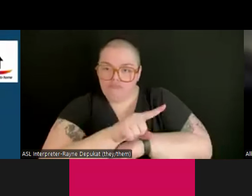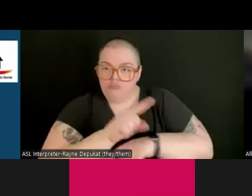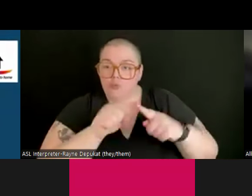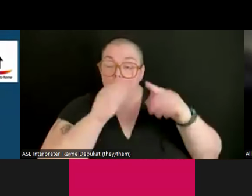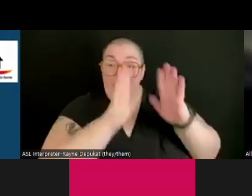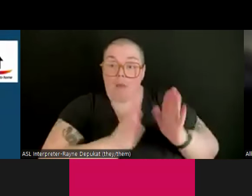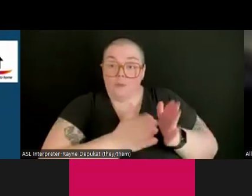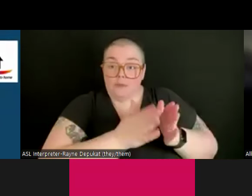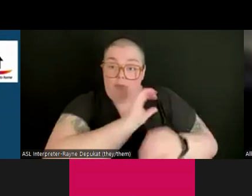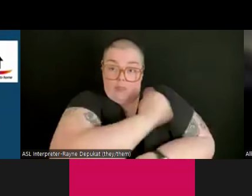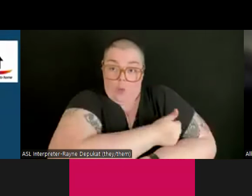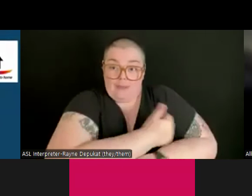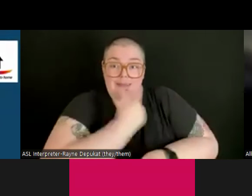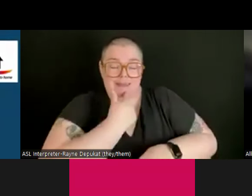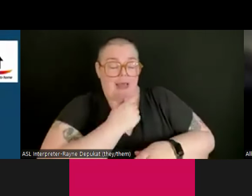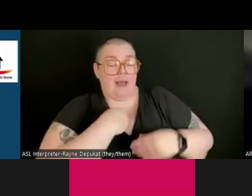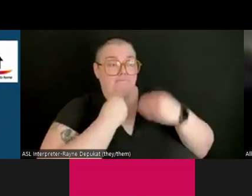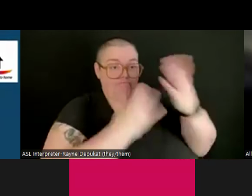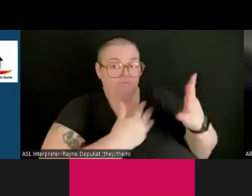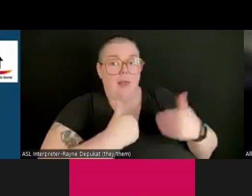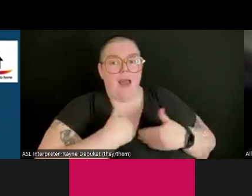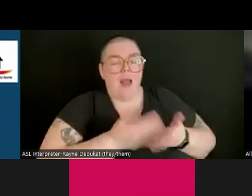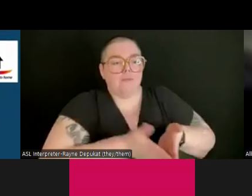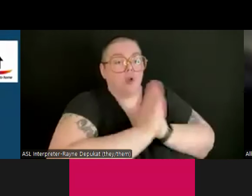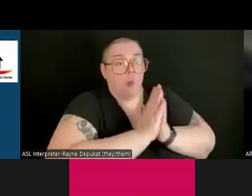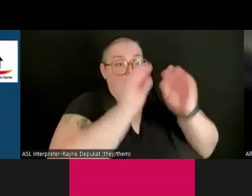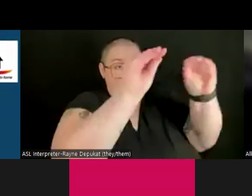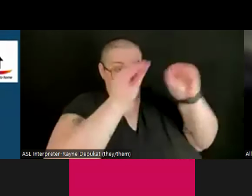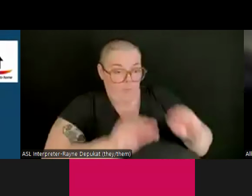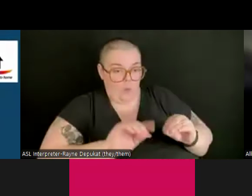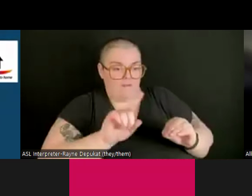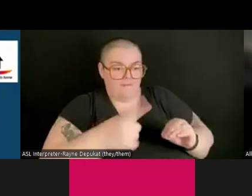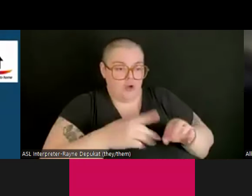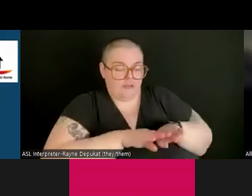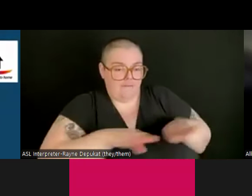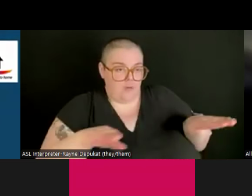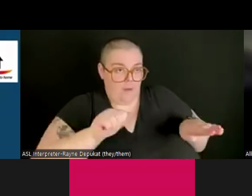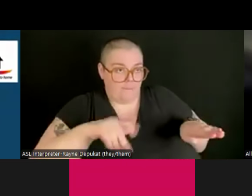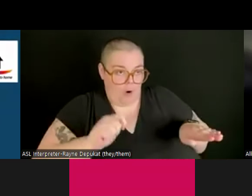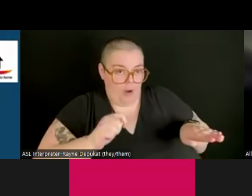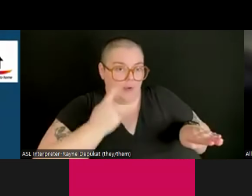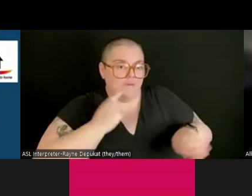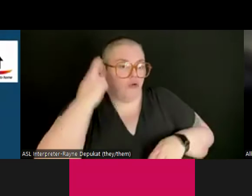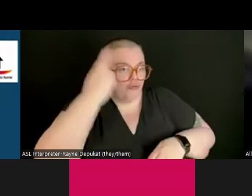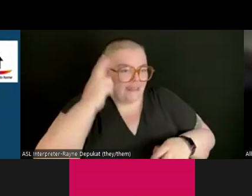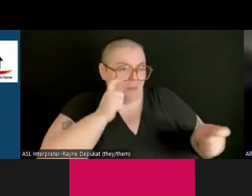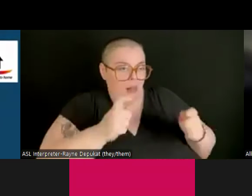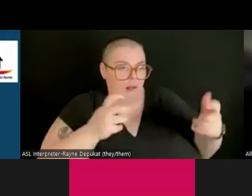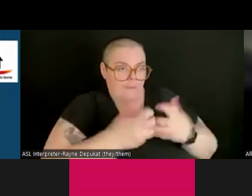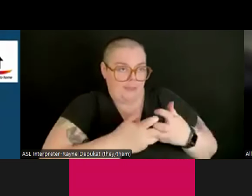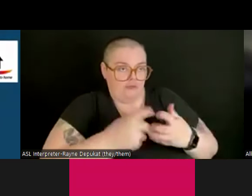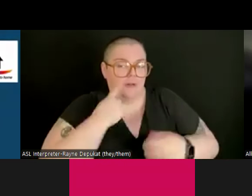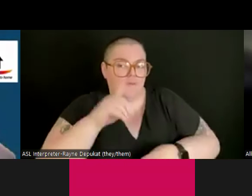am requesting a move to a first floor unit as a reasonable accommodation for disability.